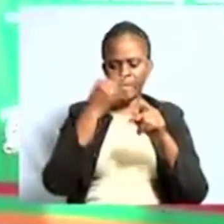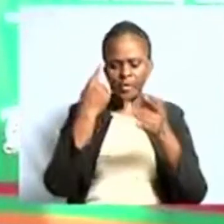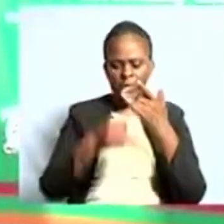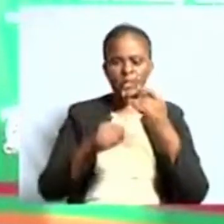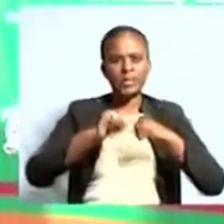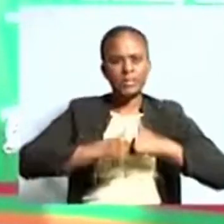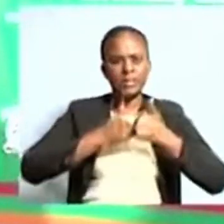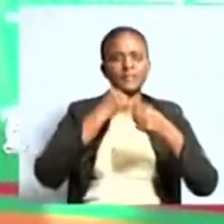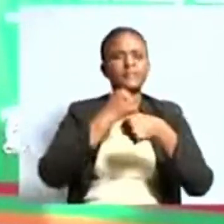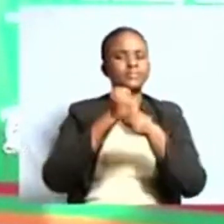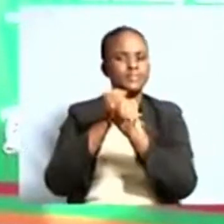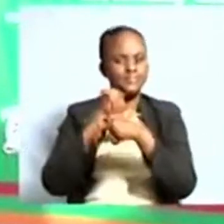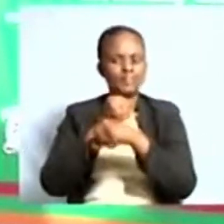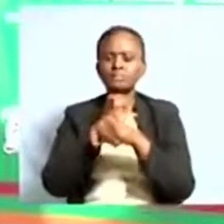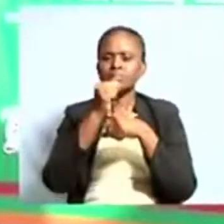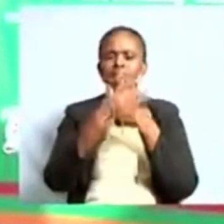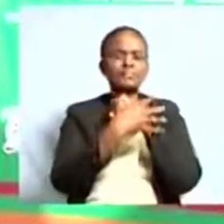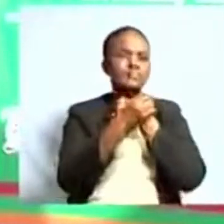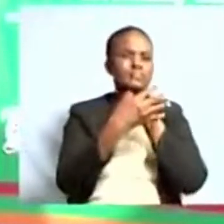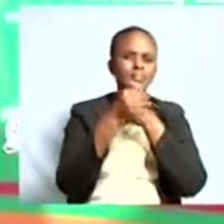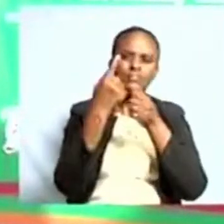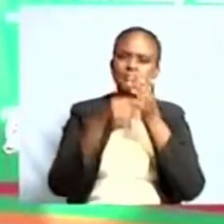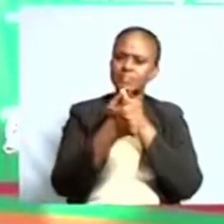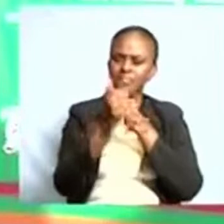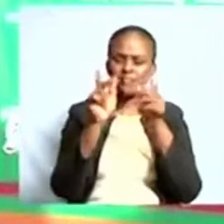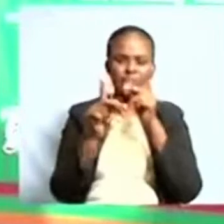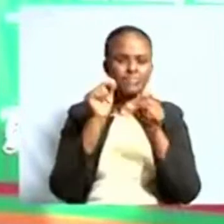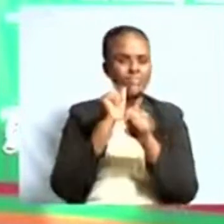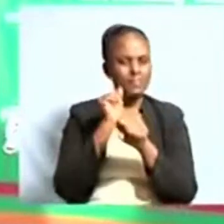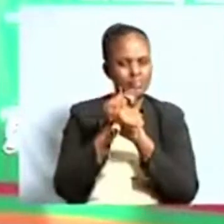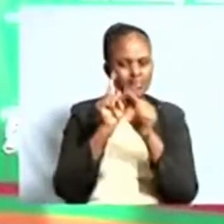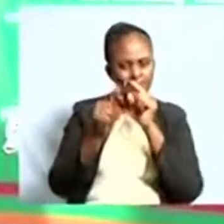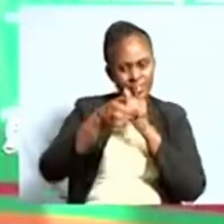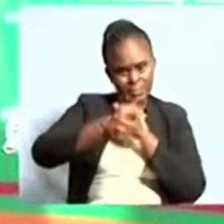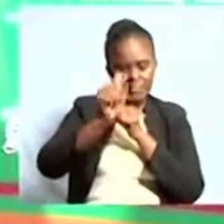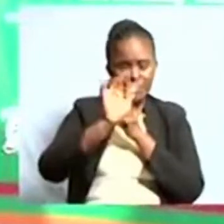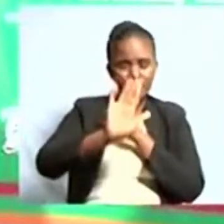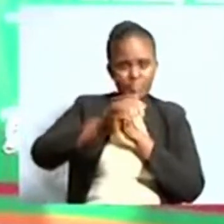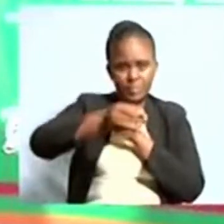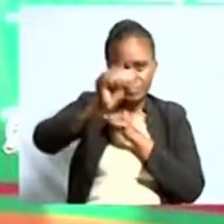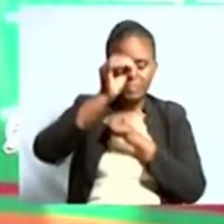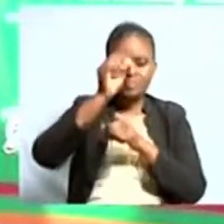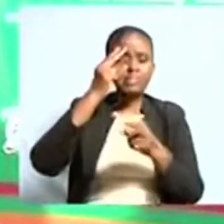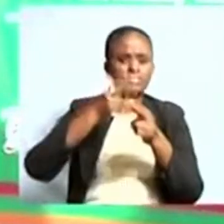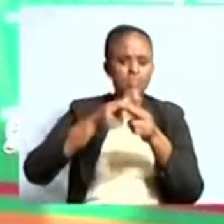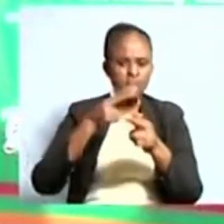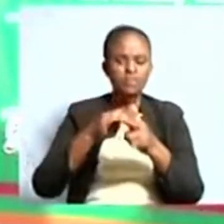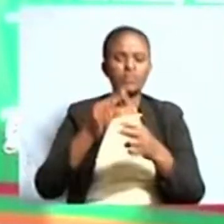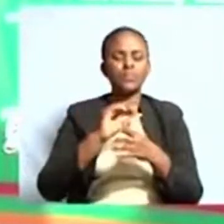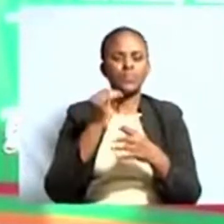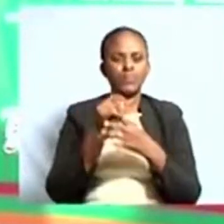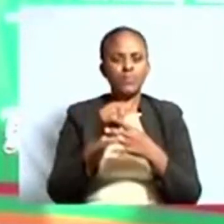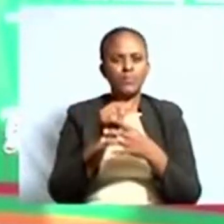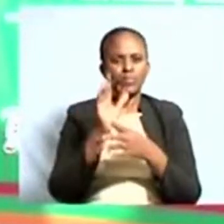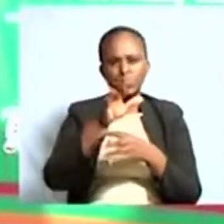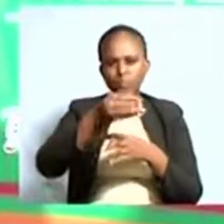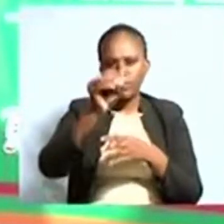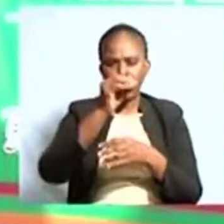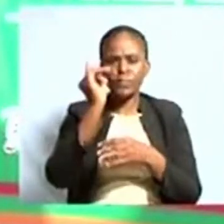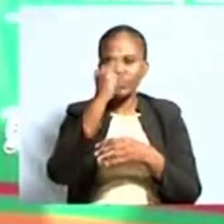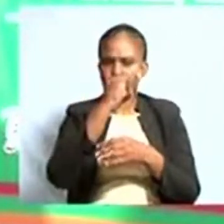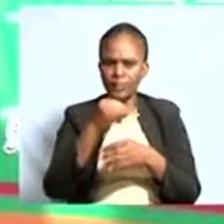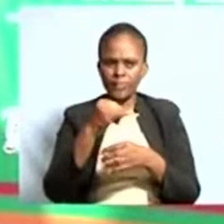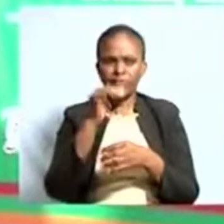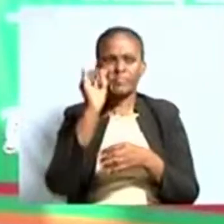creative, not to copy what others are doing, but to come up with their own names or their own designs.